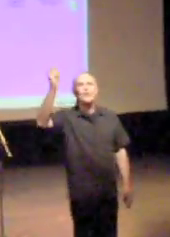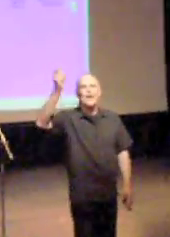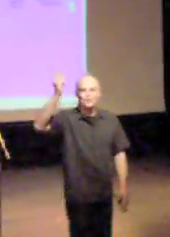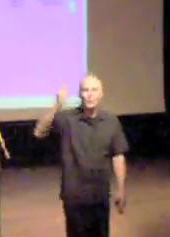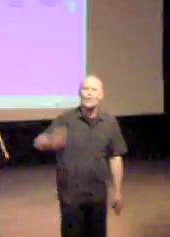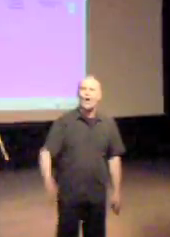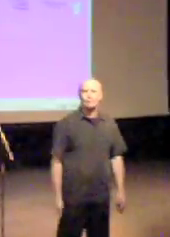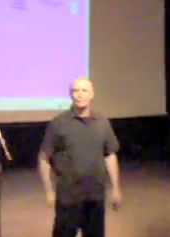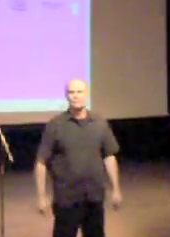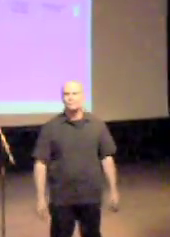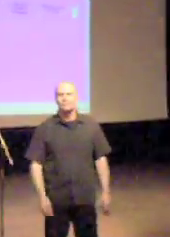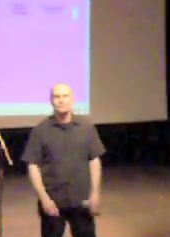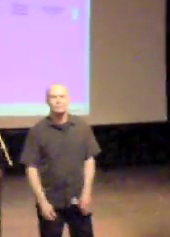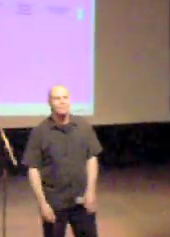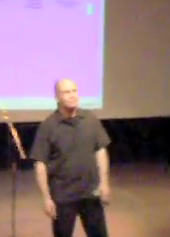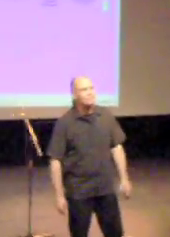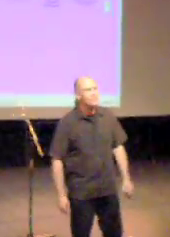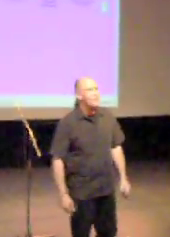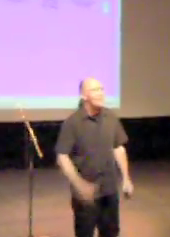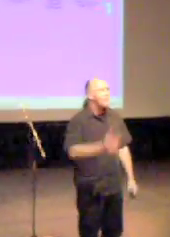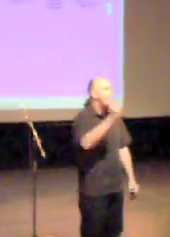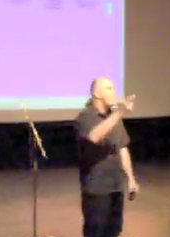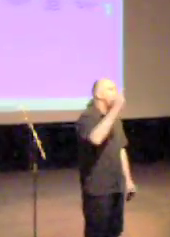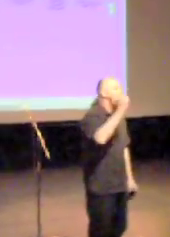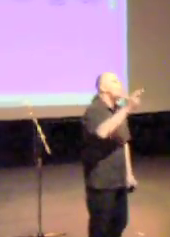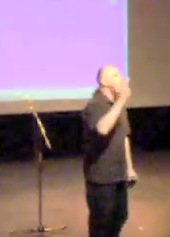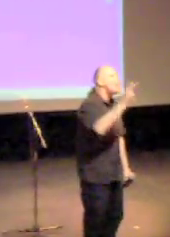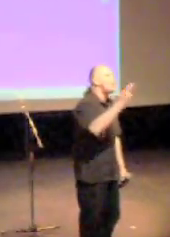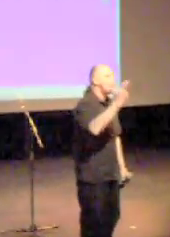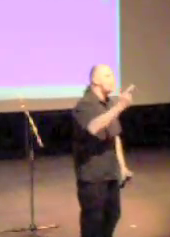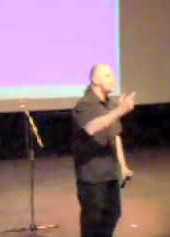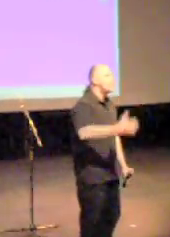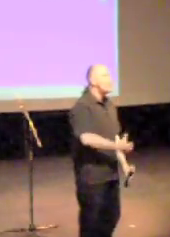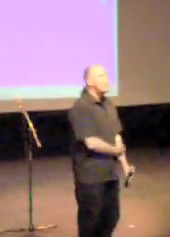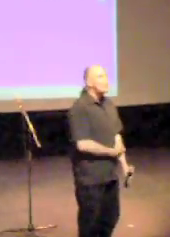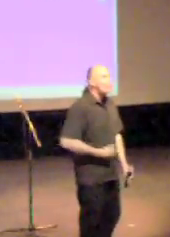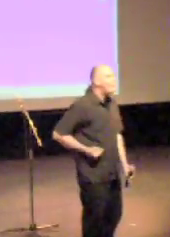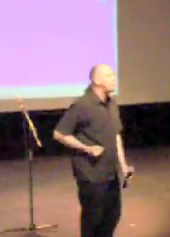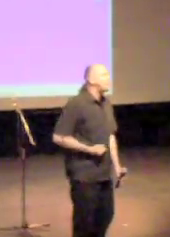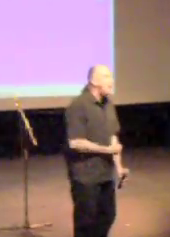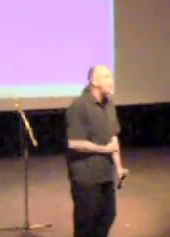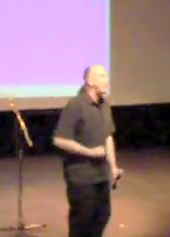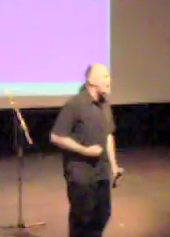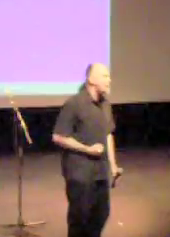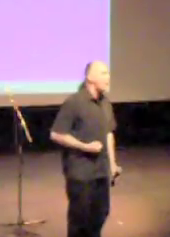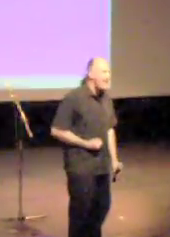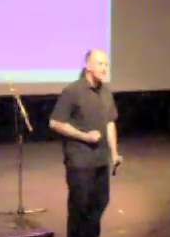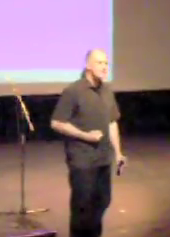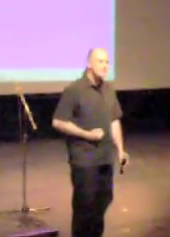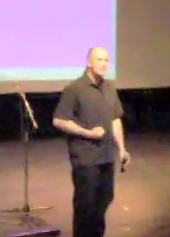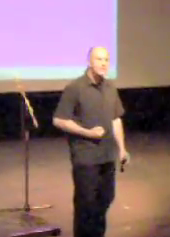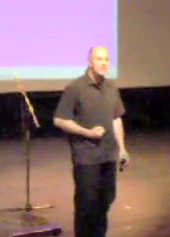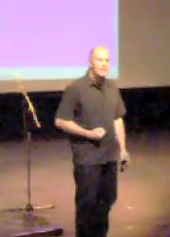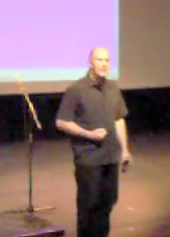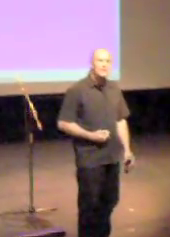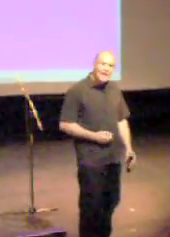mountain, pull the next one up. Then there'll be two of you roped together at the